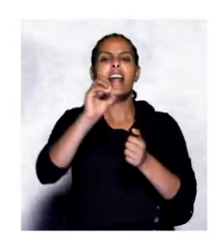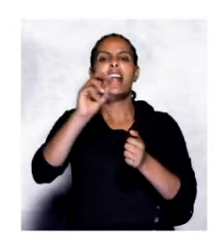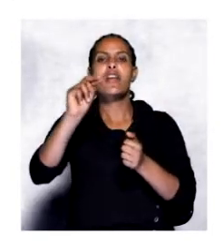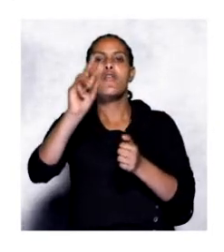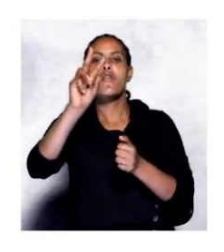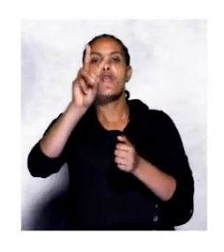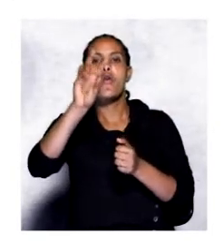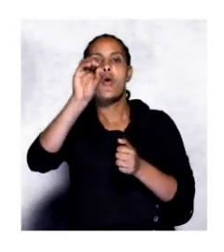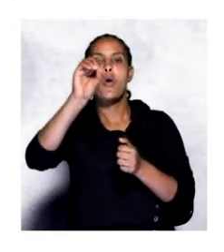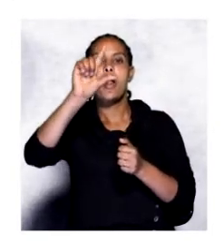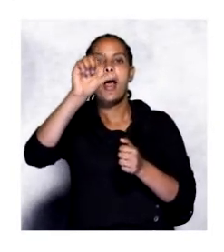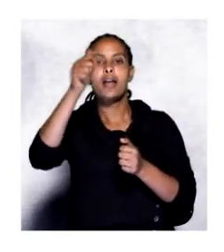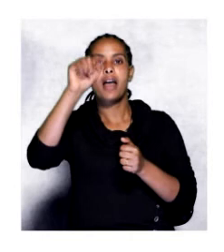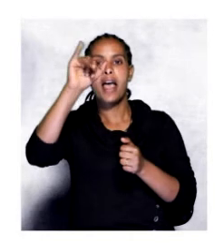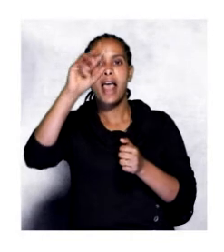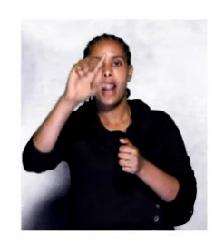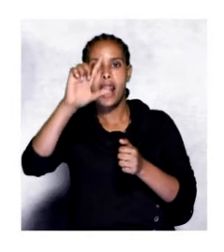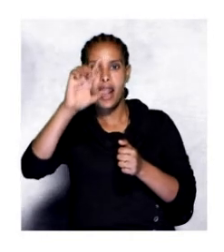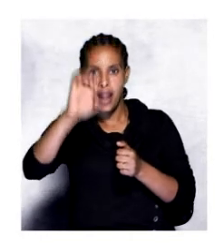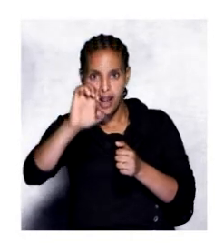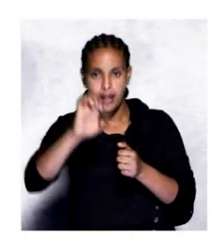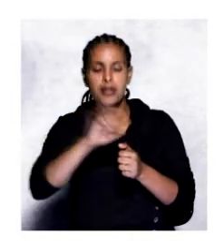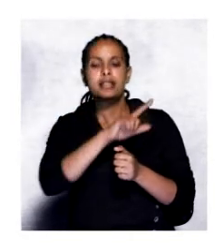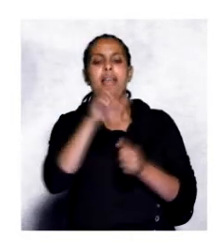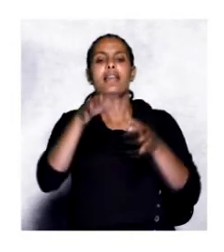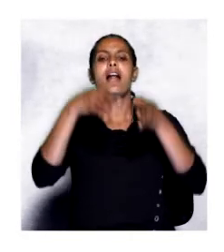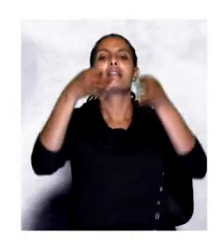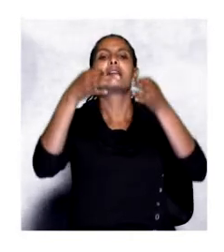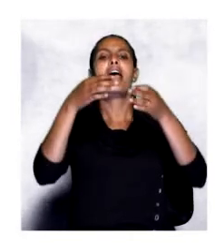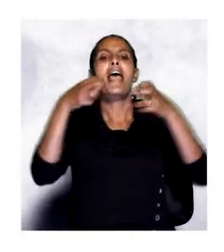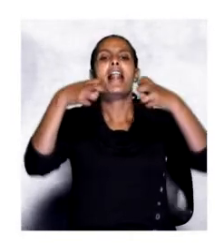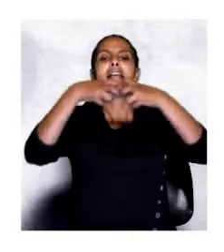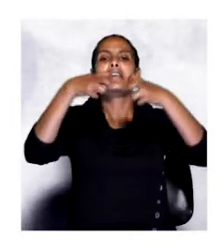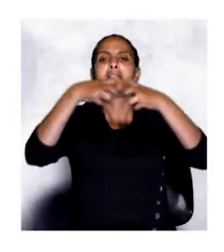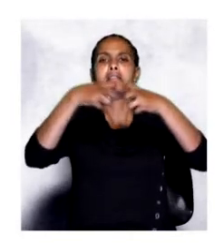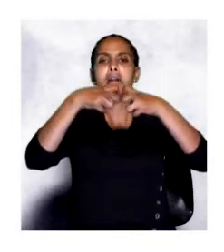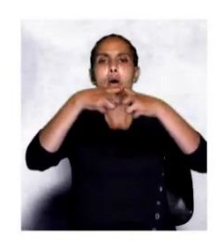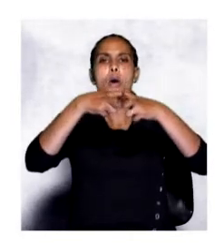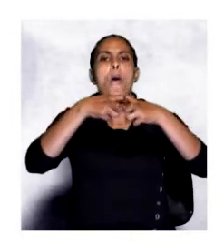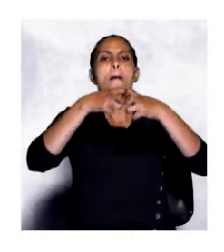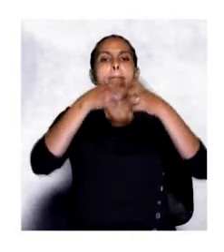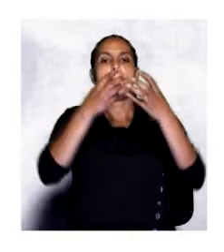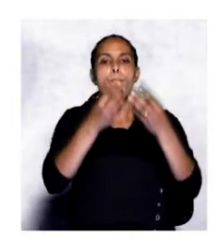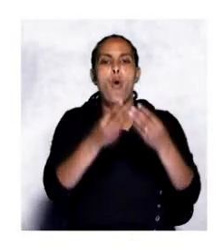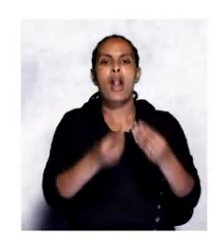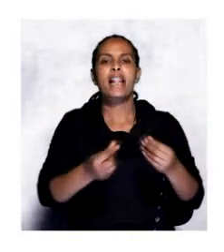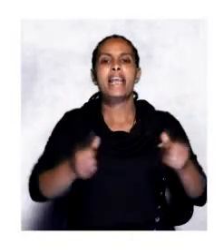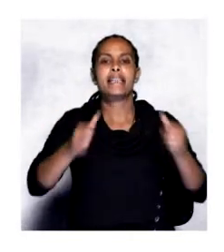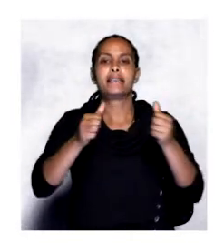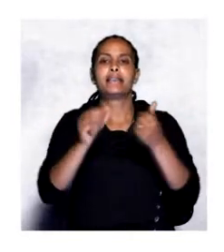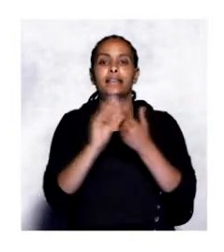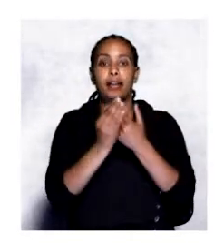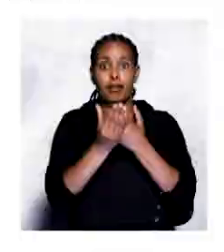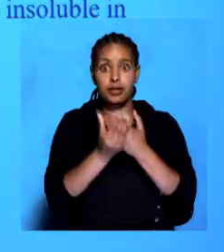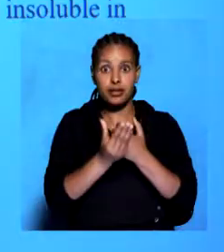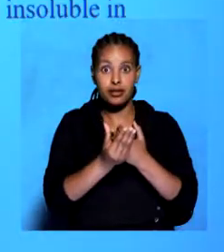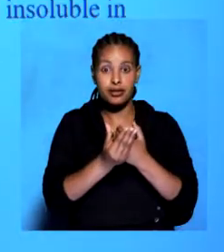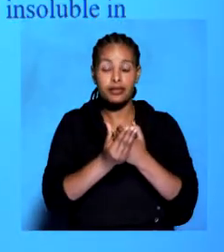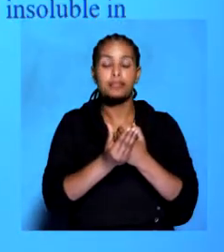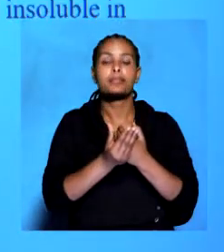non-volatile. They transmit electricity in aqueous or molten state. Ionic